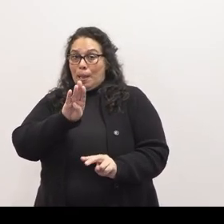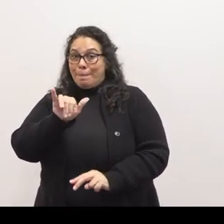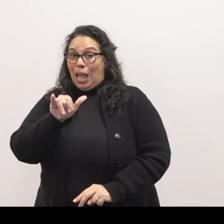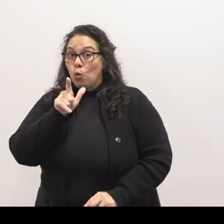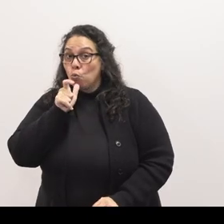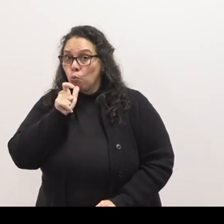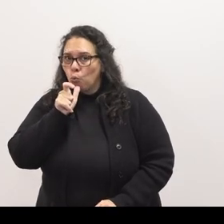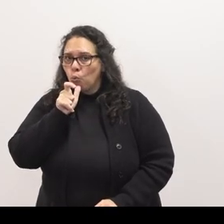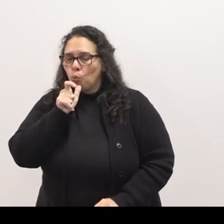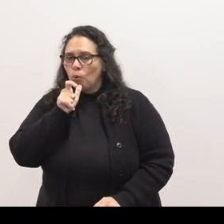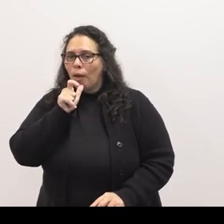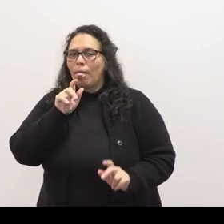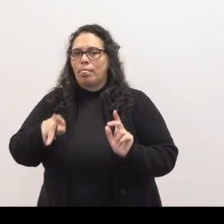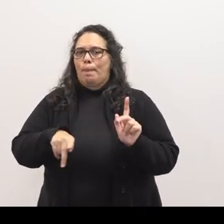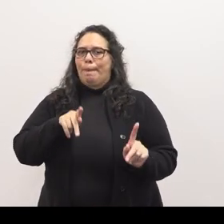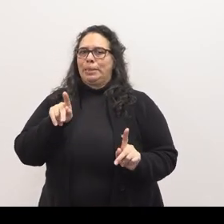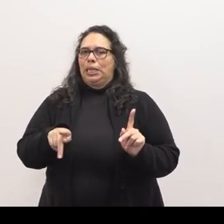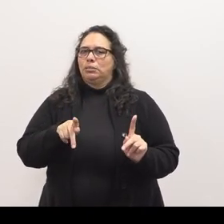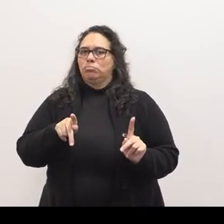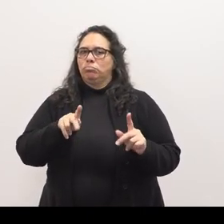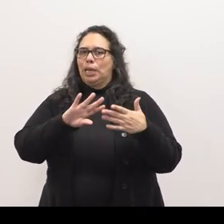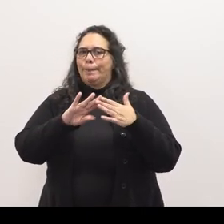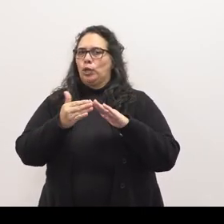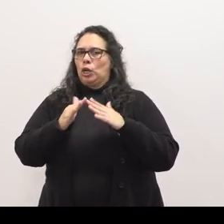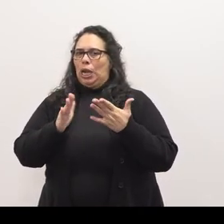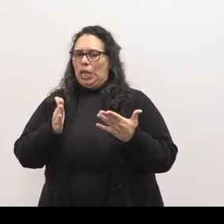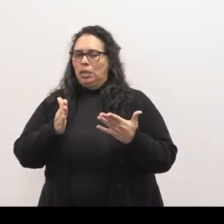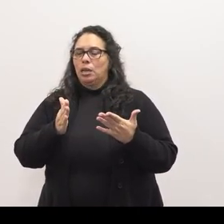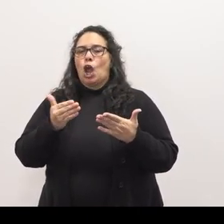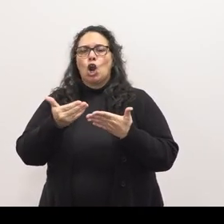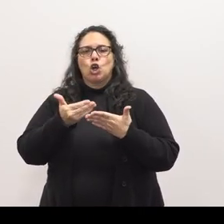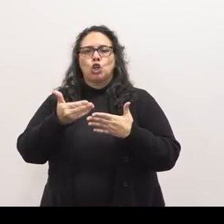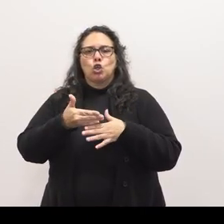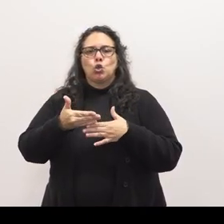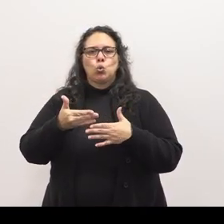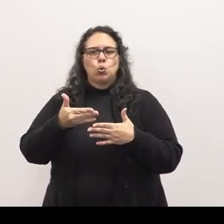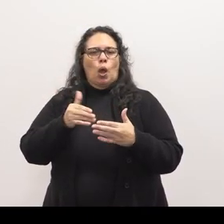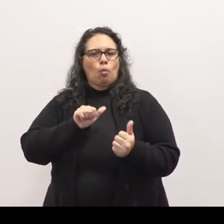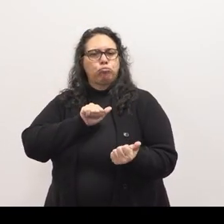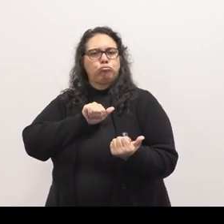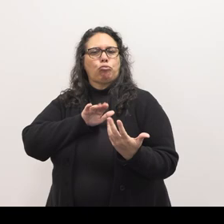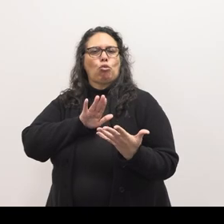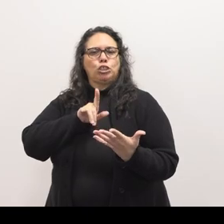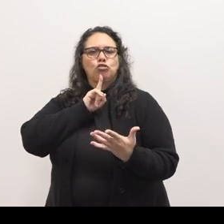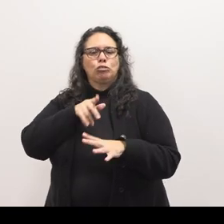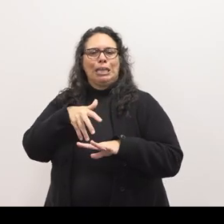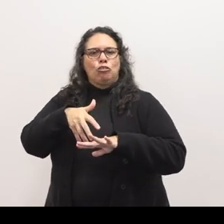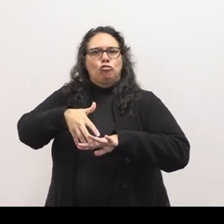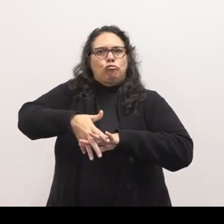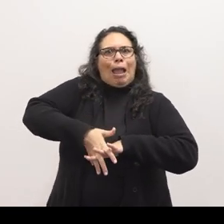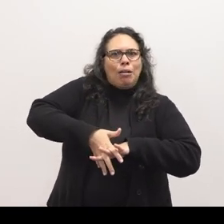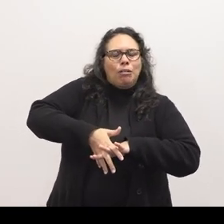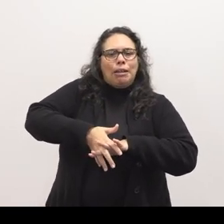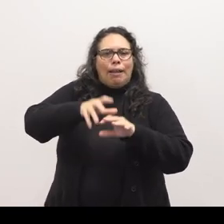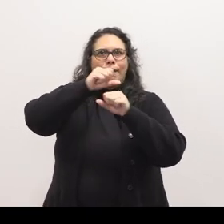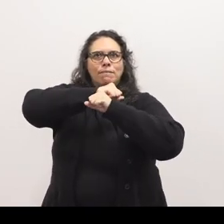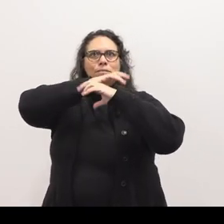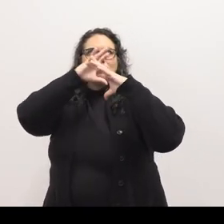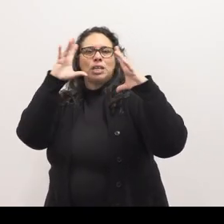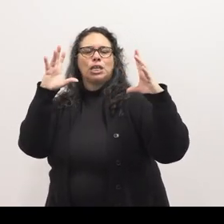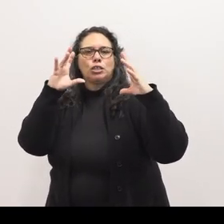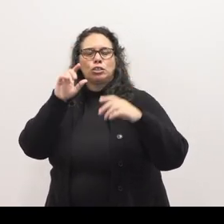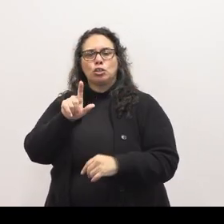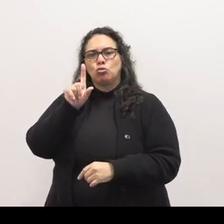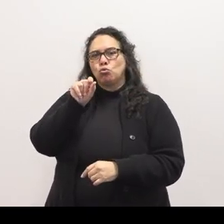new approach is really grounded and guided by our Vision 2035 and thinking in a